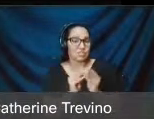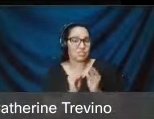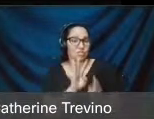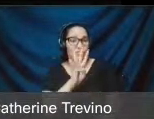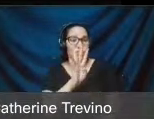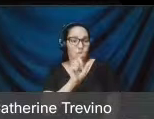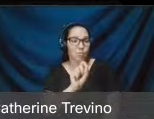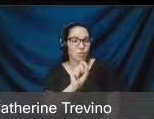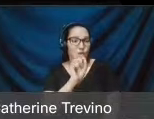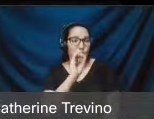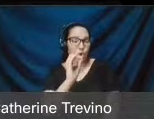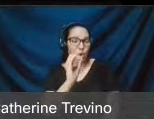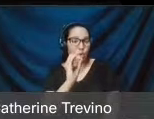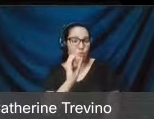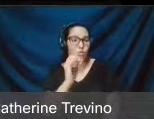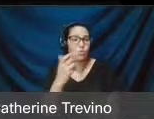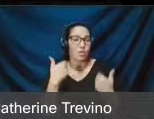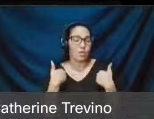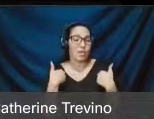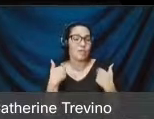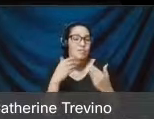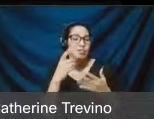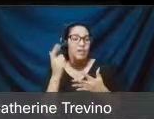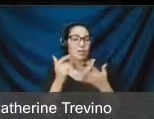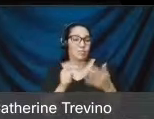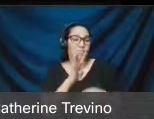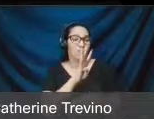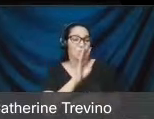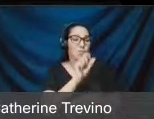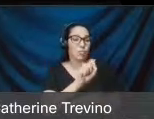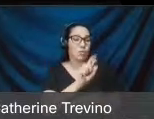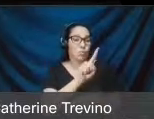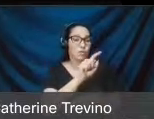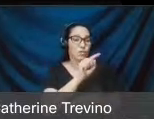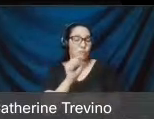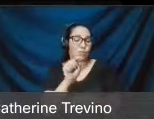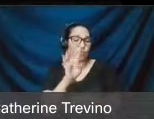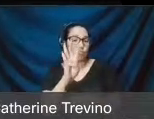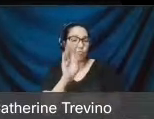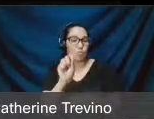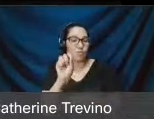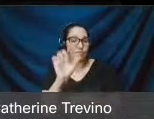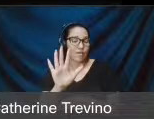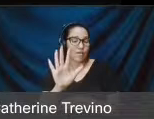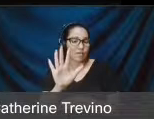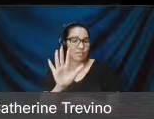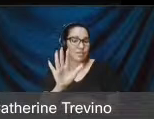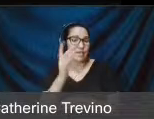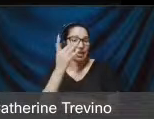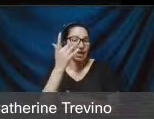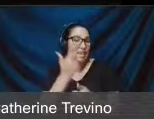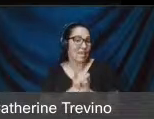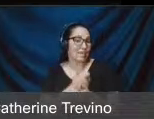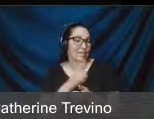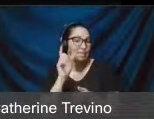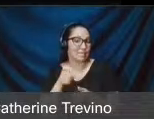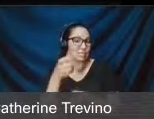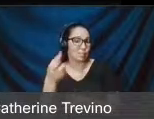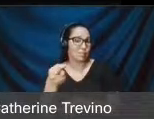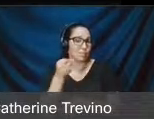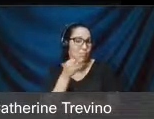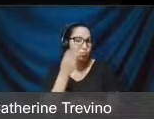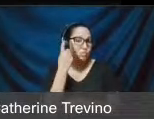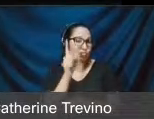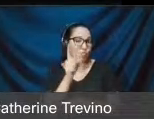4.0. We have items 4.1 through 4.5. Are there any that need to be pulled for